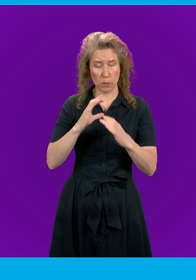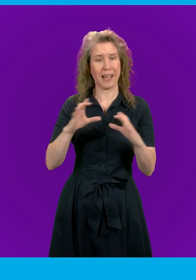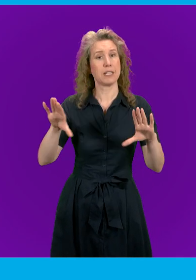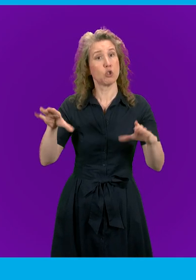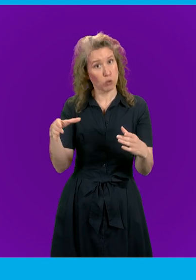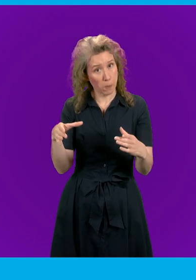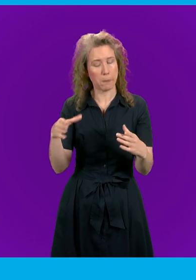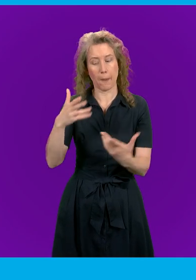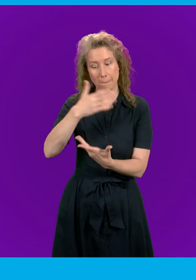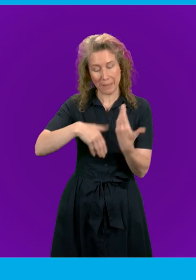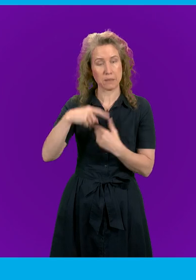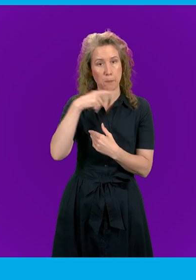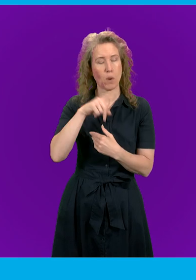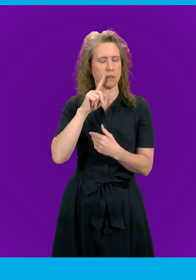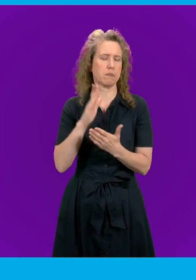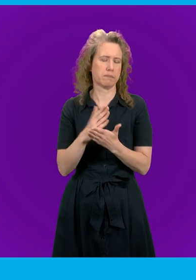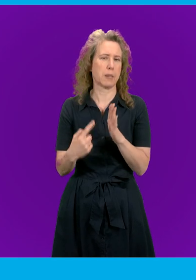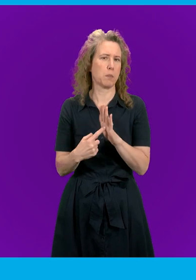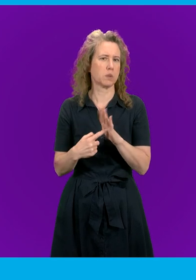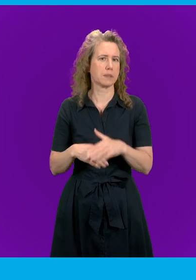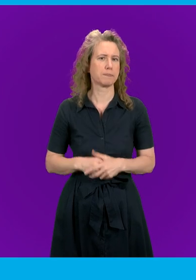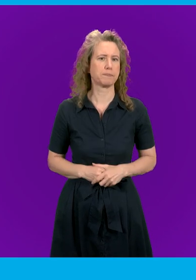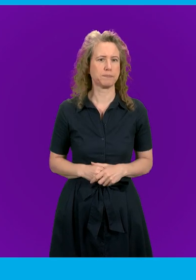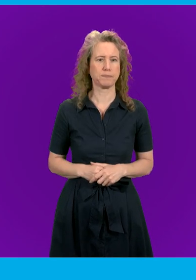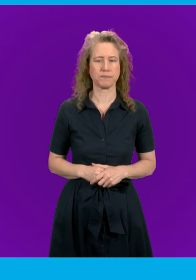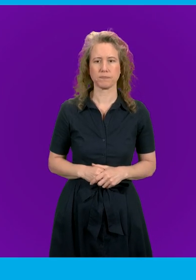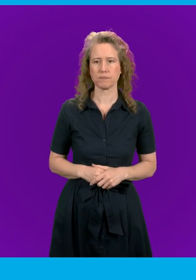groups of both boys and girls is really important.